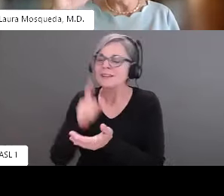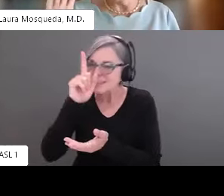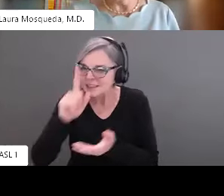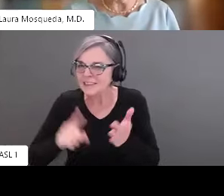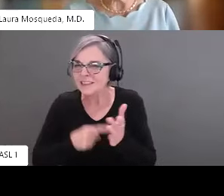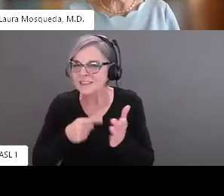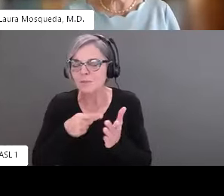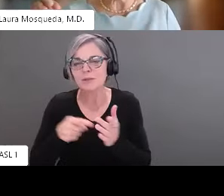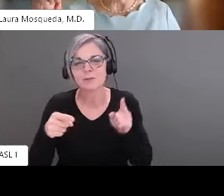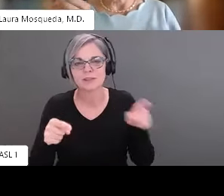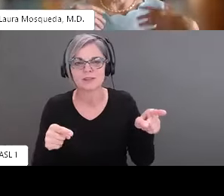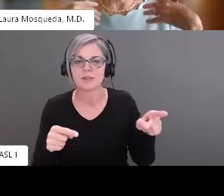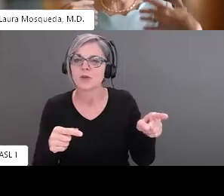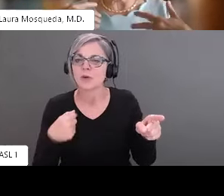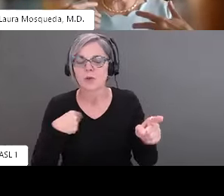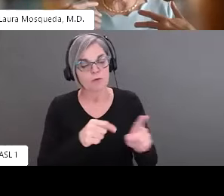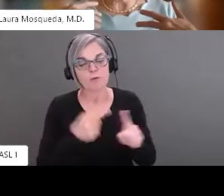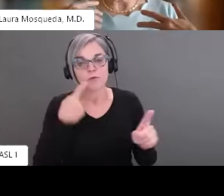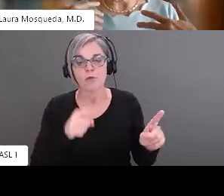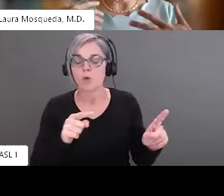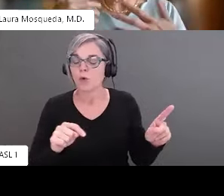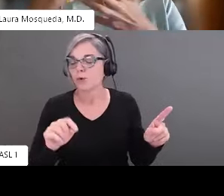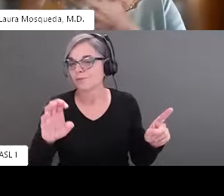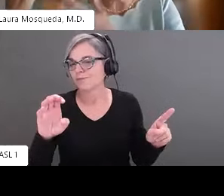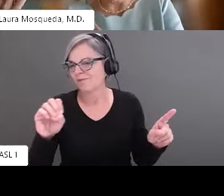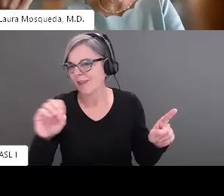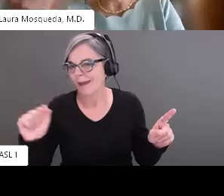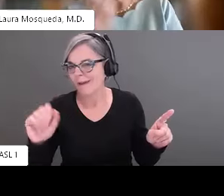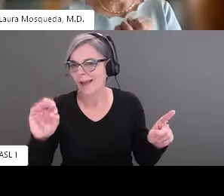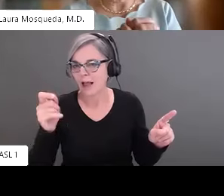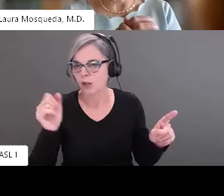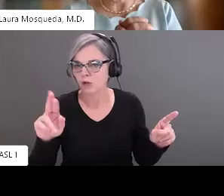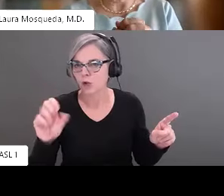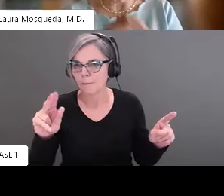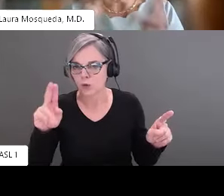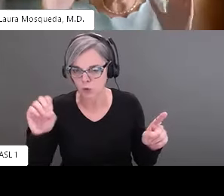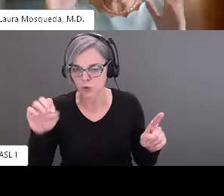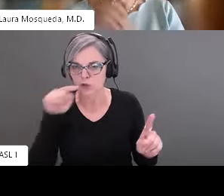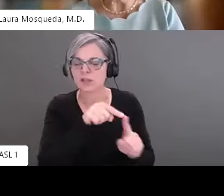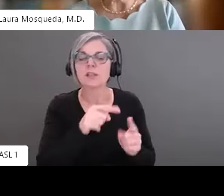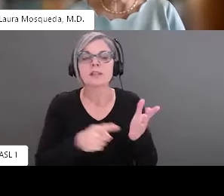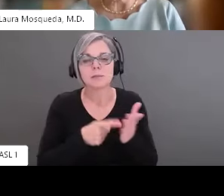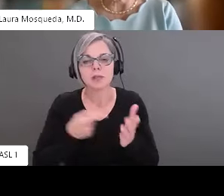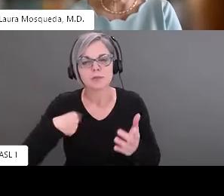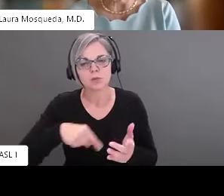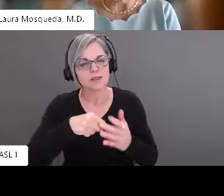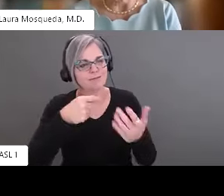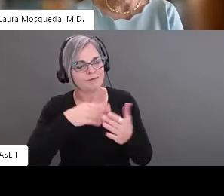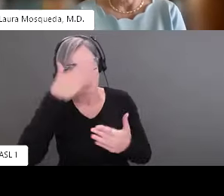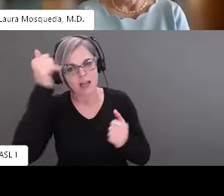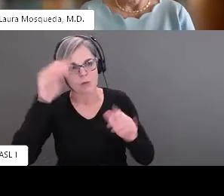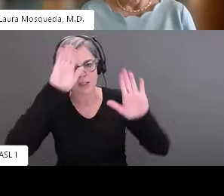This person-centeredness, this idea about what are the goals of this older adult, even though we might disagree with